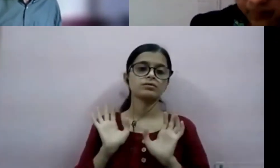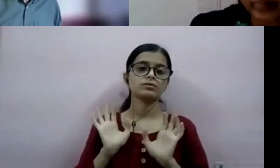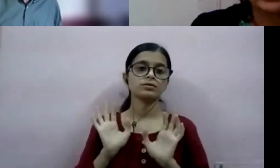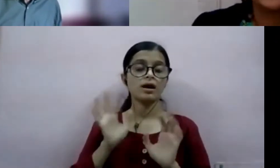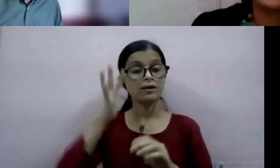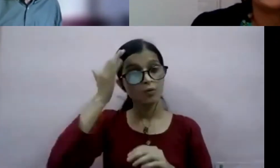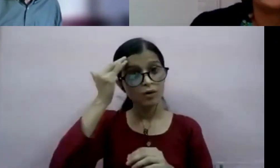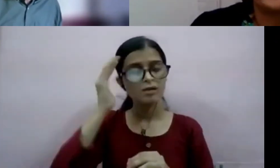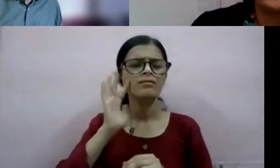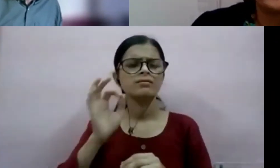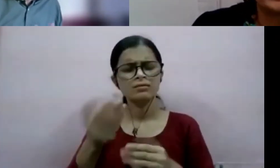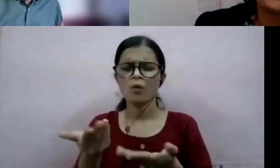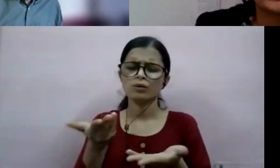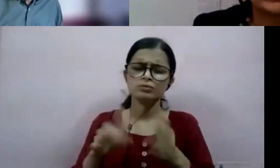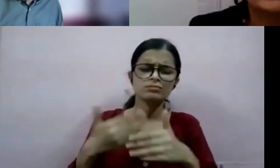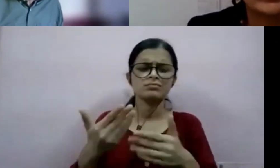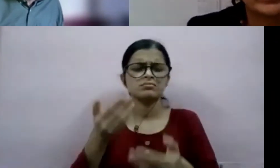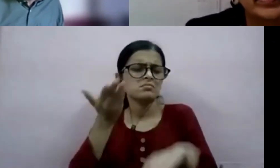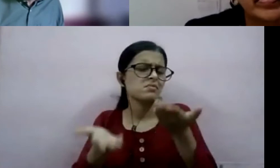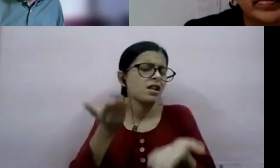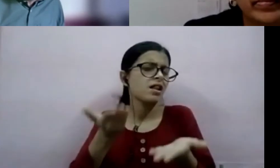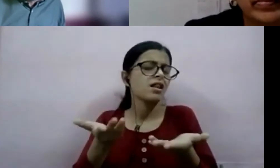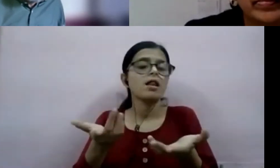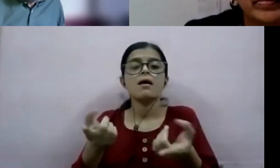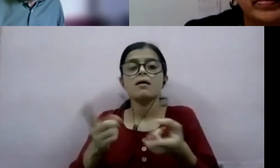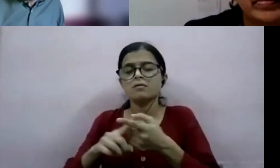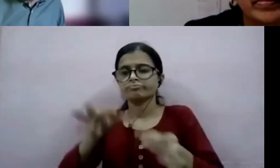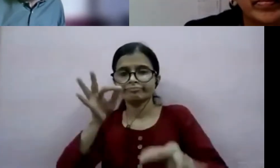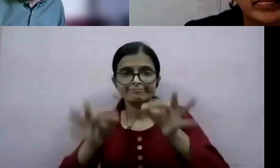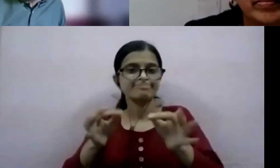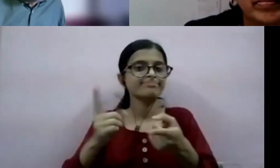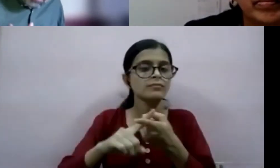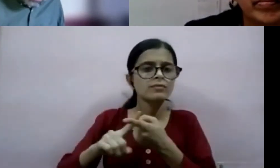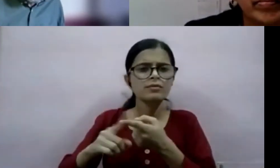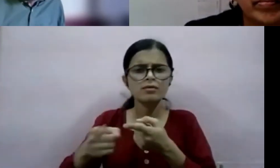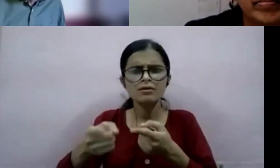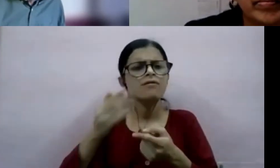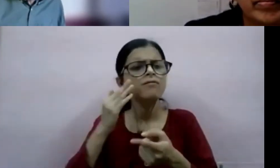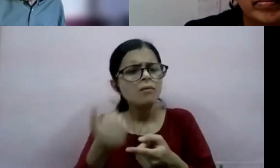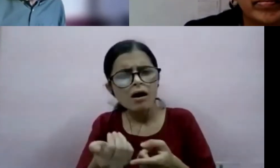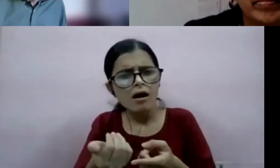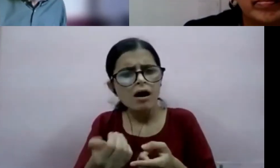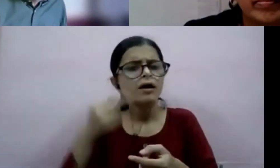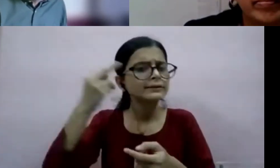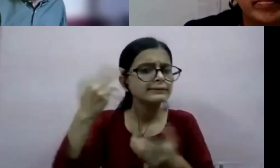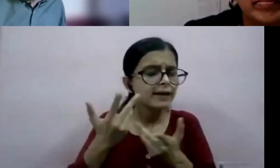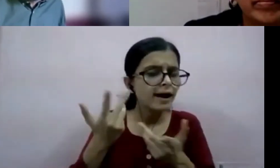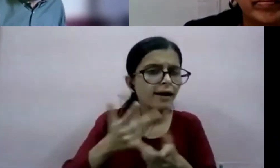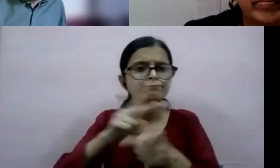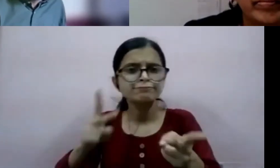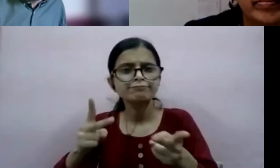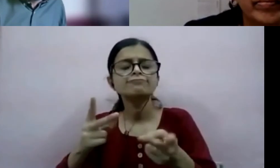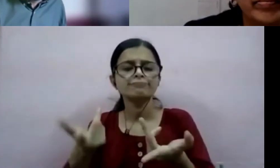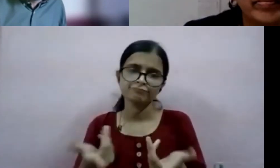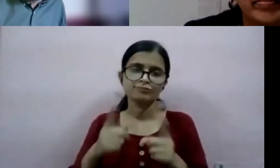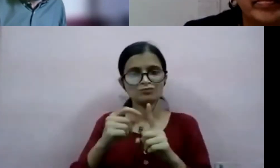able to substantiate our claims, and we have to be able to justify why we've taken this approach and why we've put forward these findings. I think